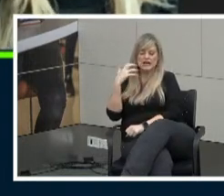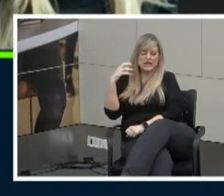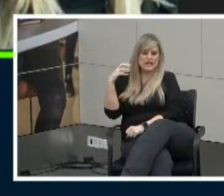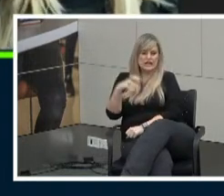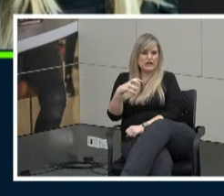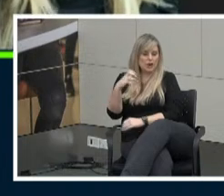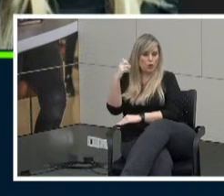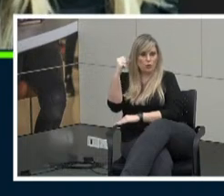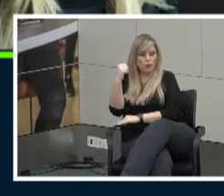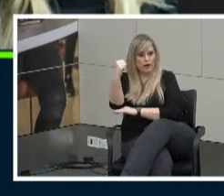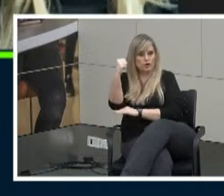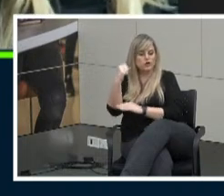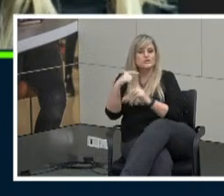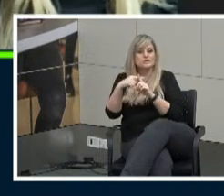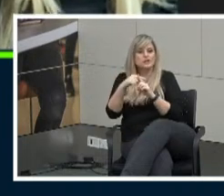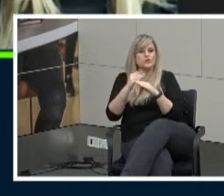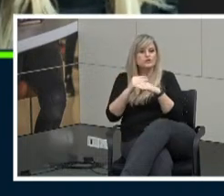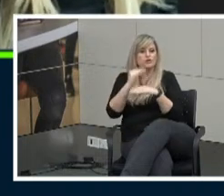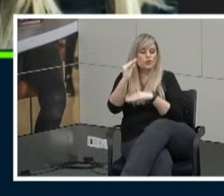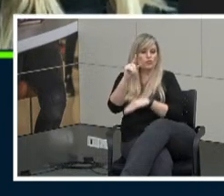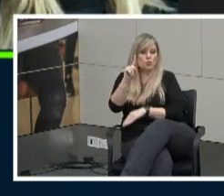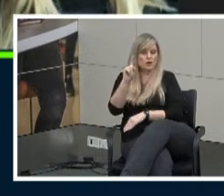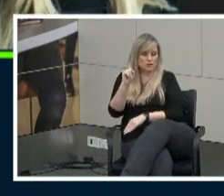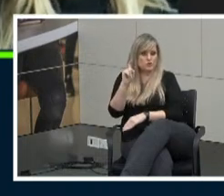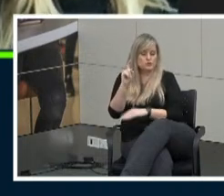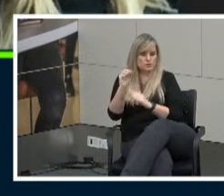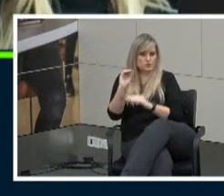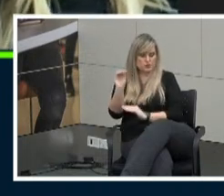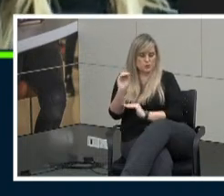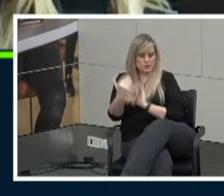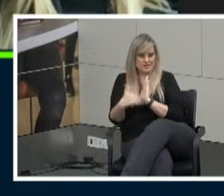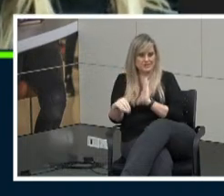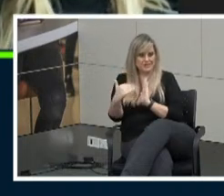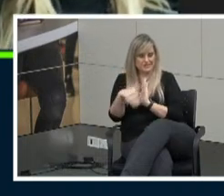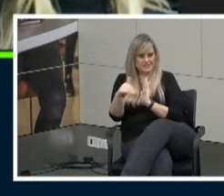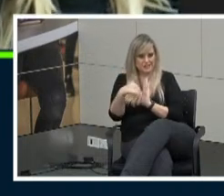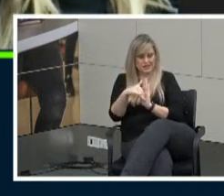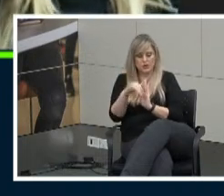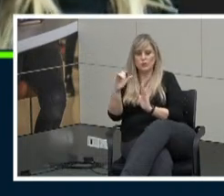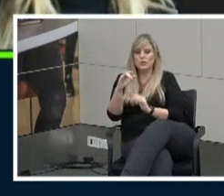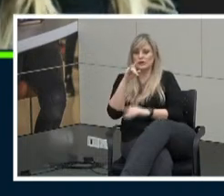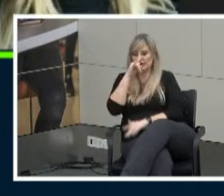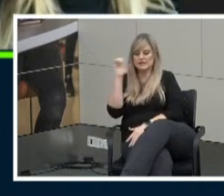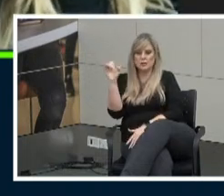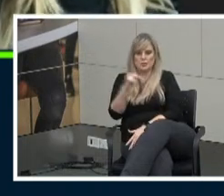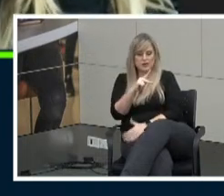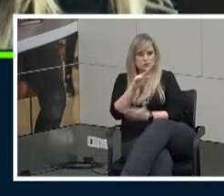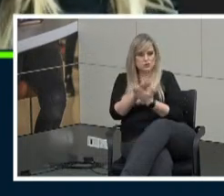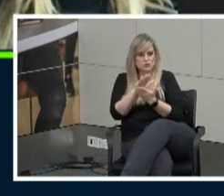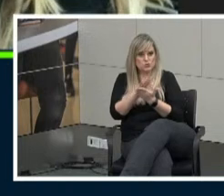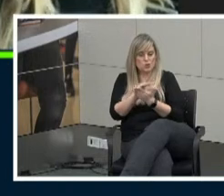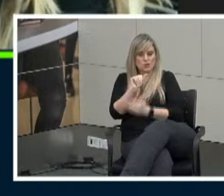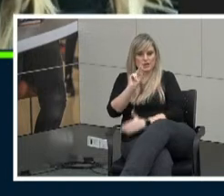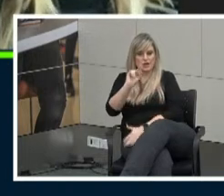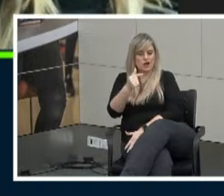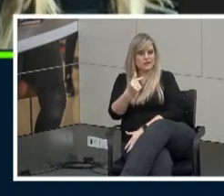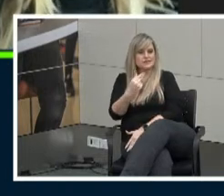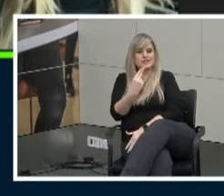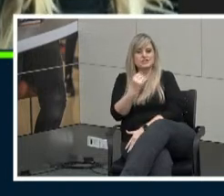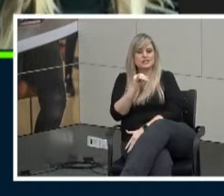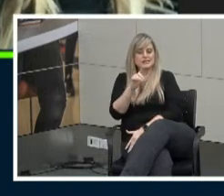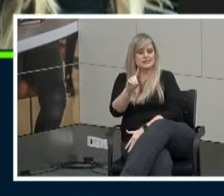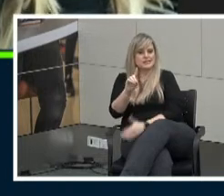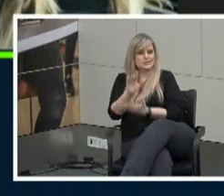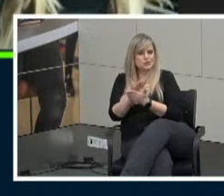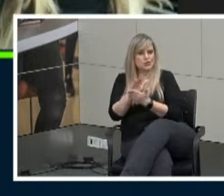temperatures regularly over 100° when our kids returned to school in August HD facilities were not equipped to